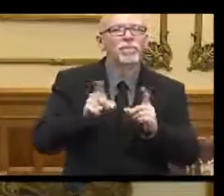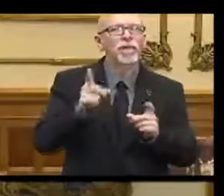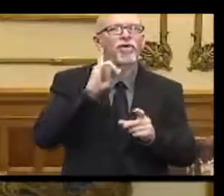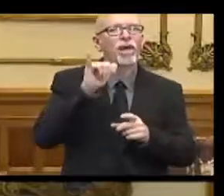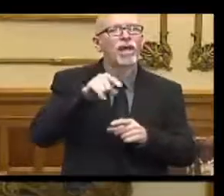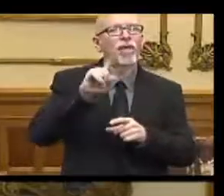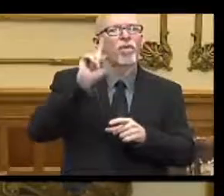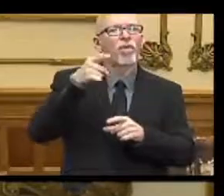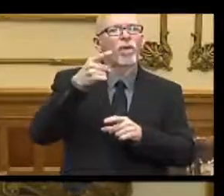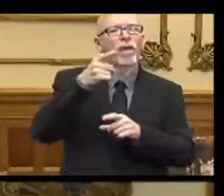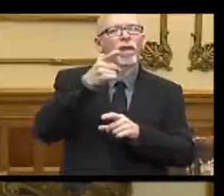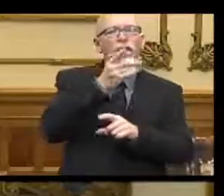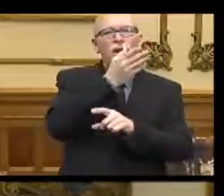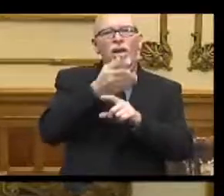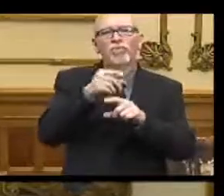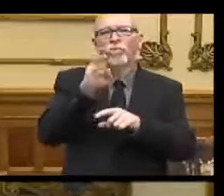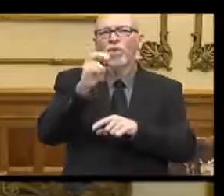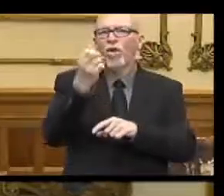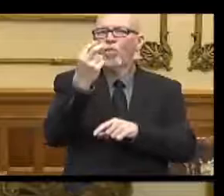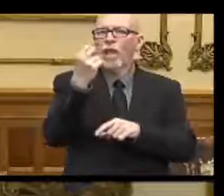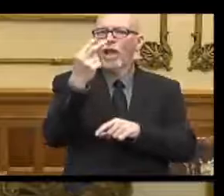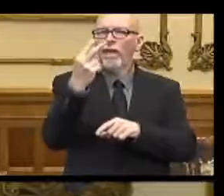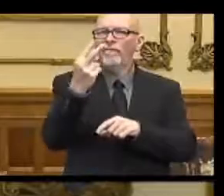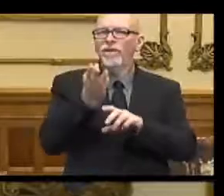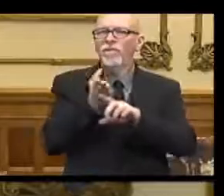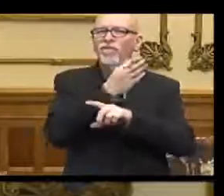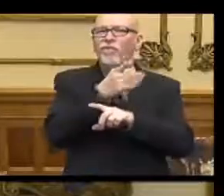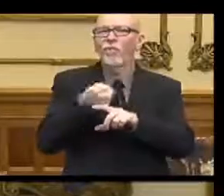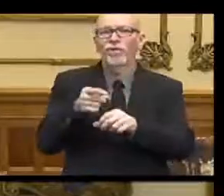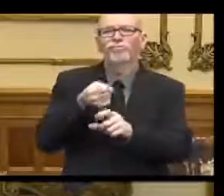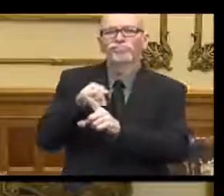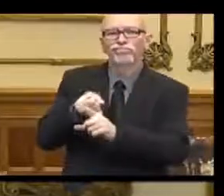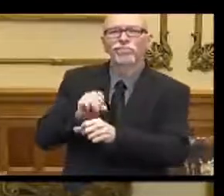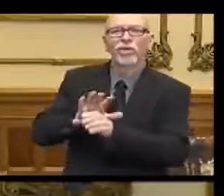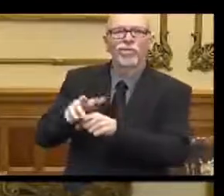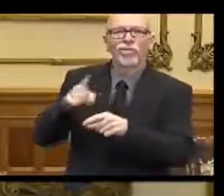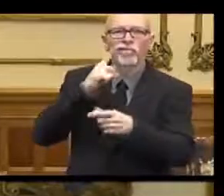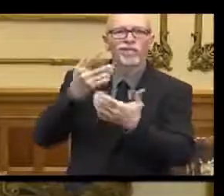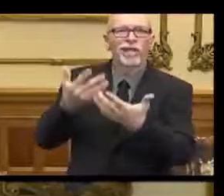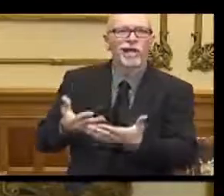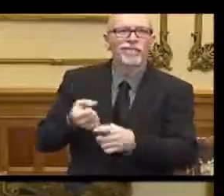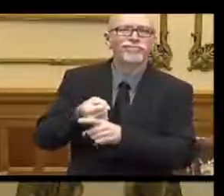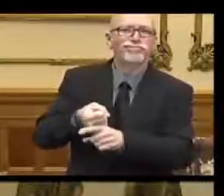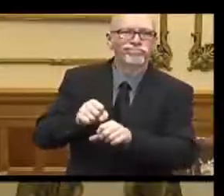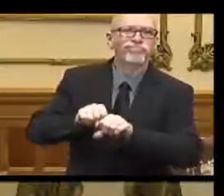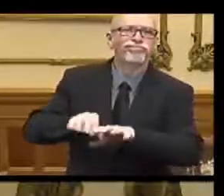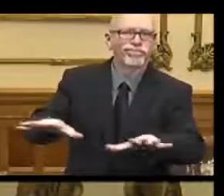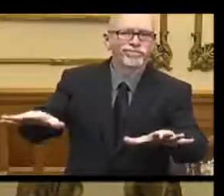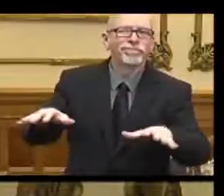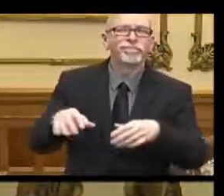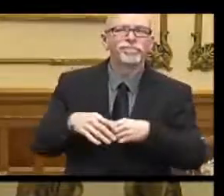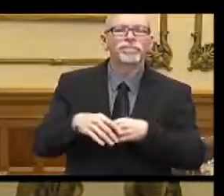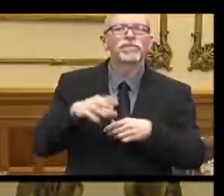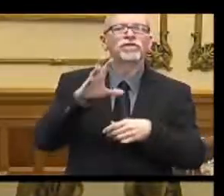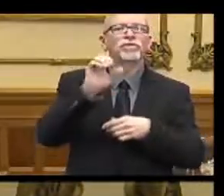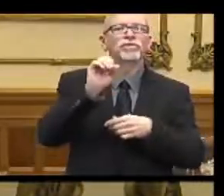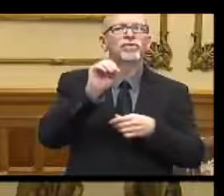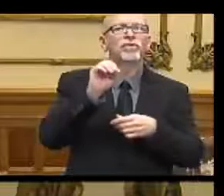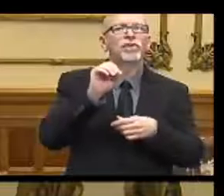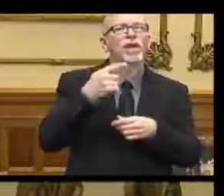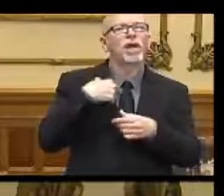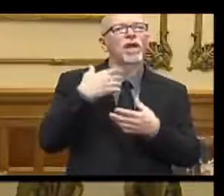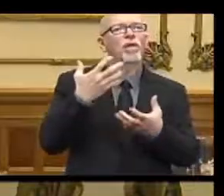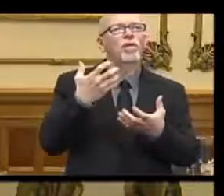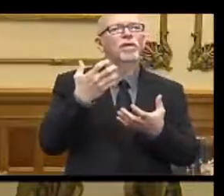was only through March 12th, really before we got into the bulk of the COVID impact here. So I wanted